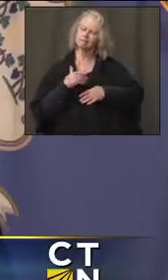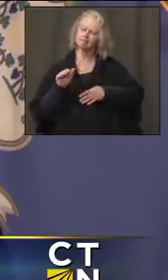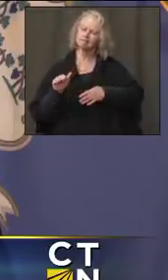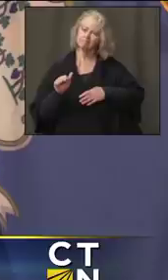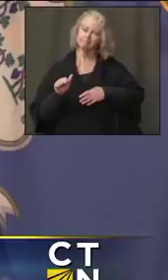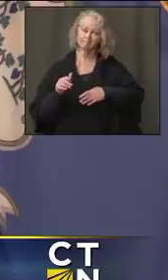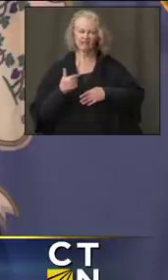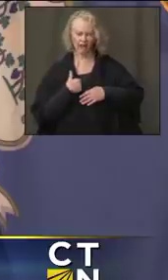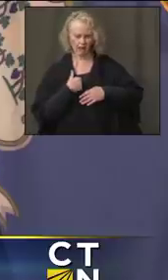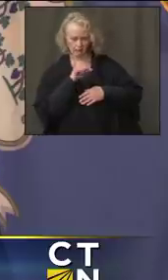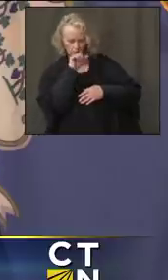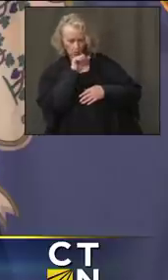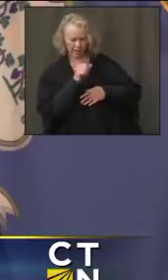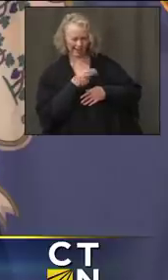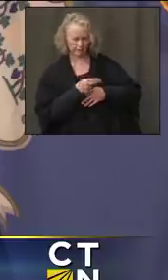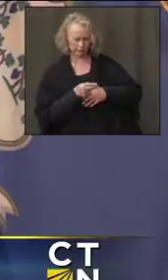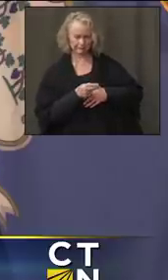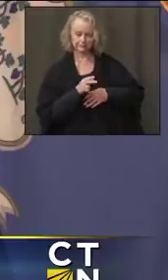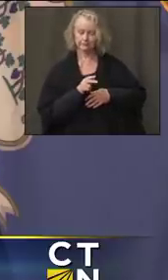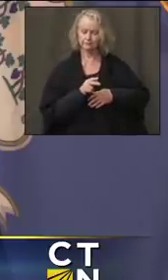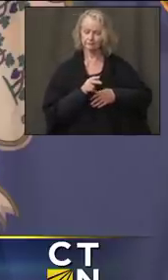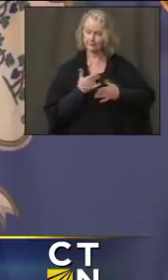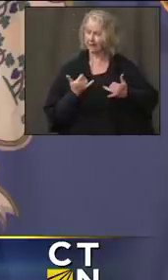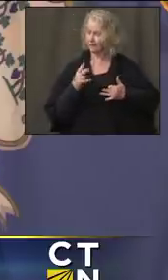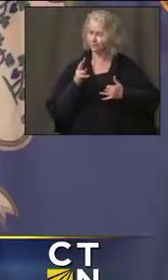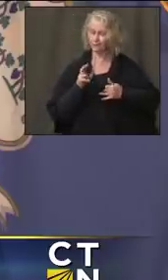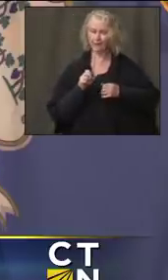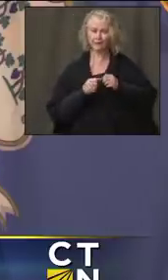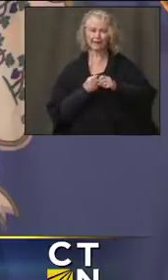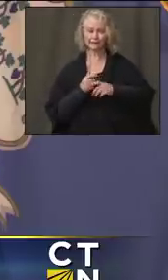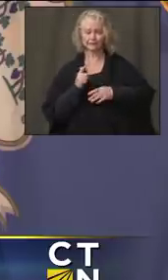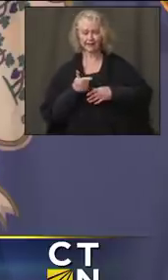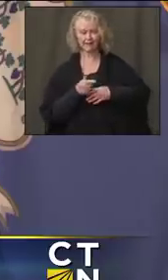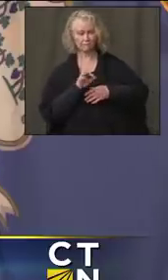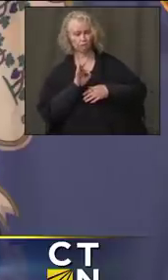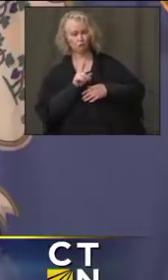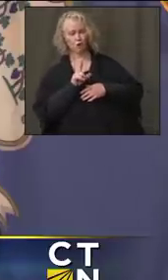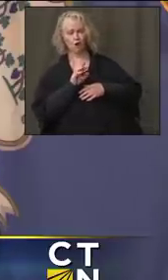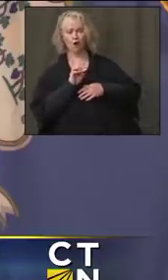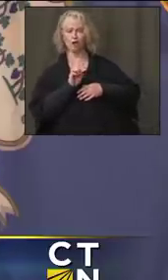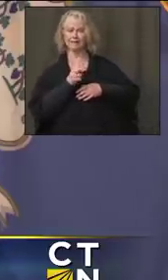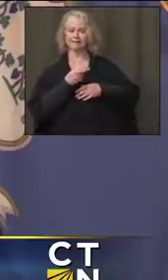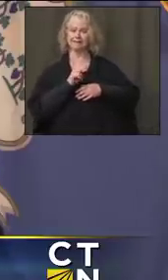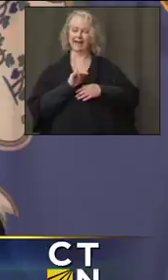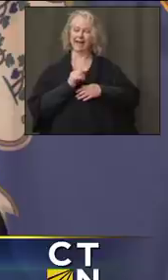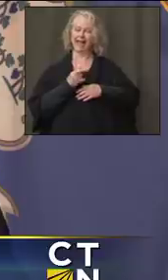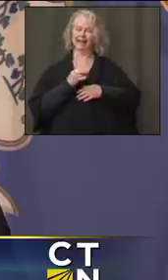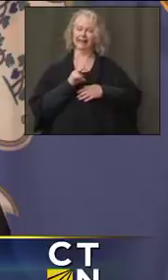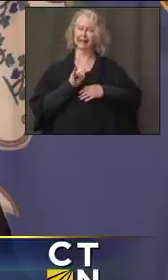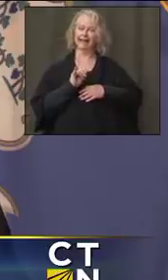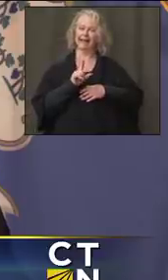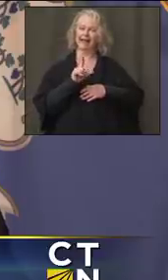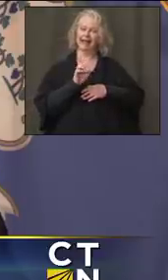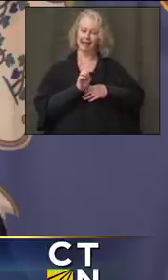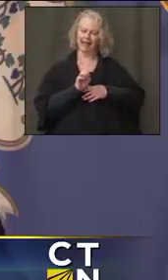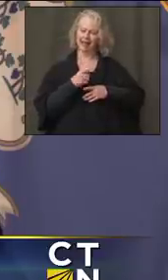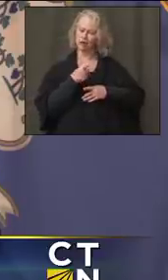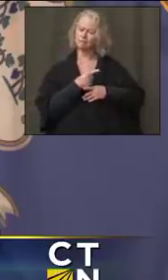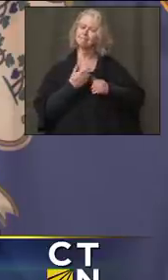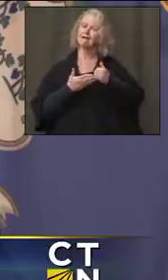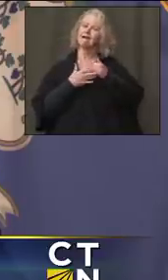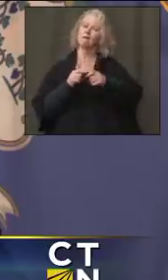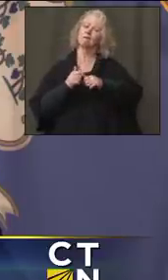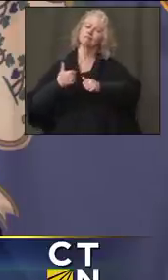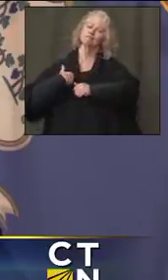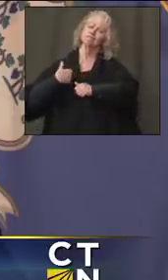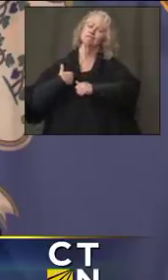love history. And 200 years later, Florence Nightingale made her name treating troops in the